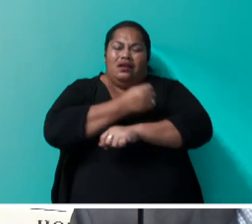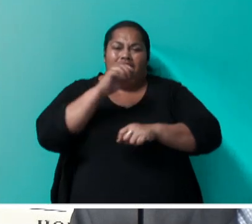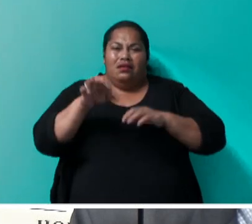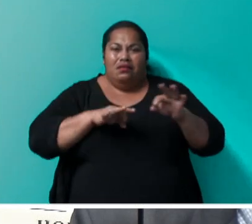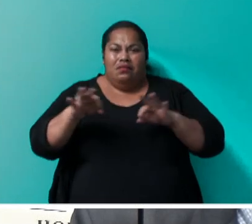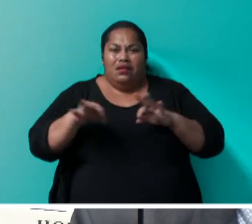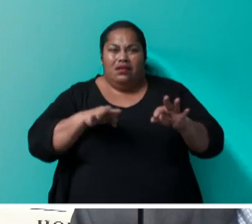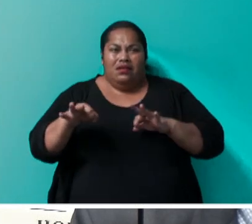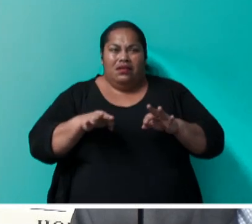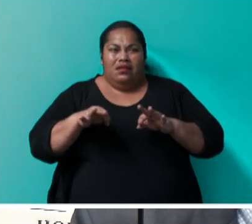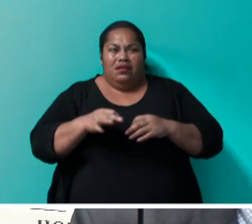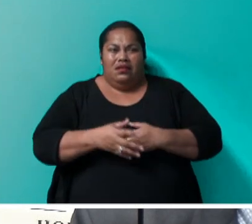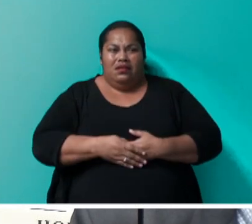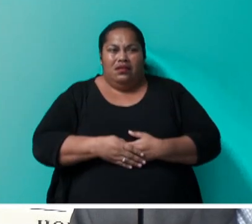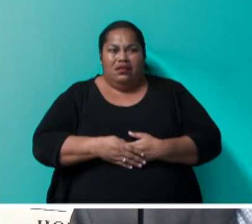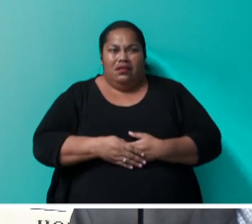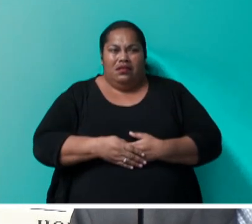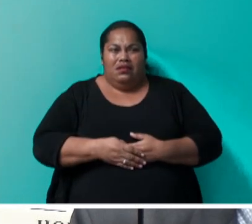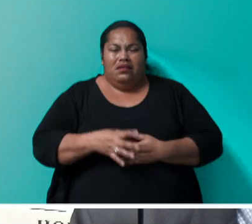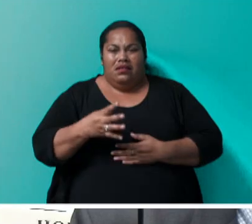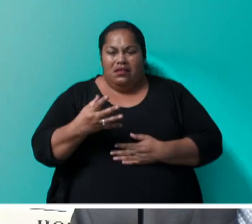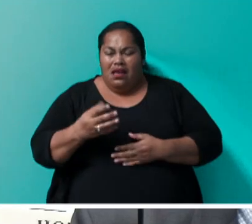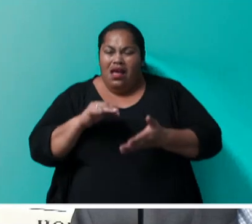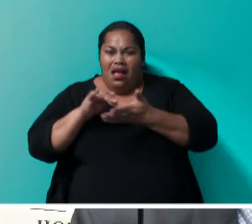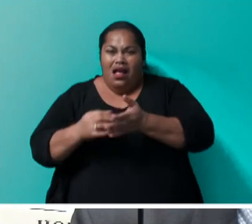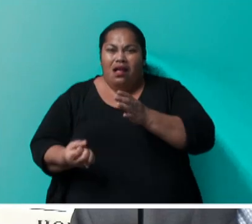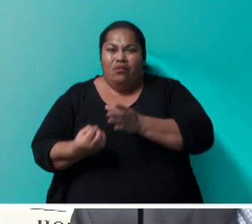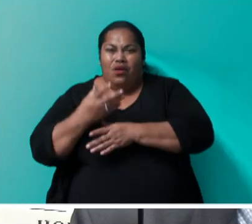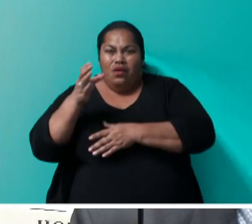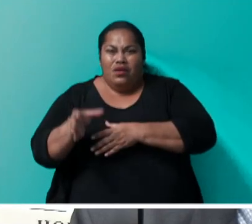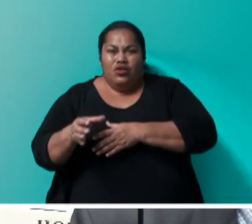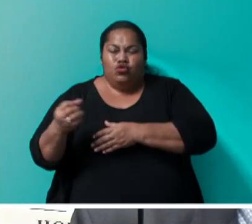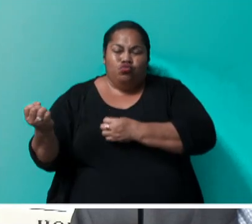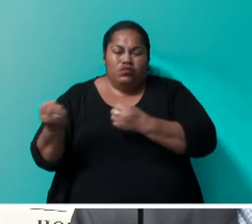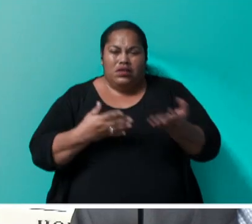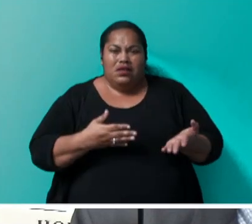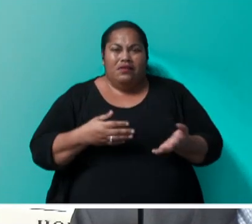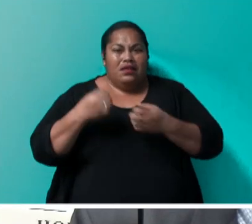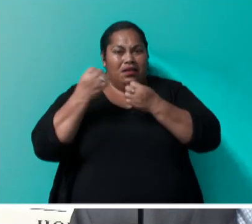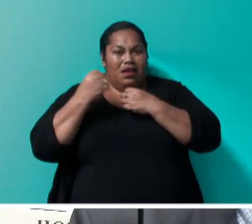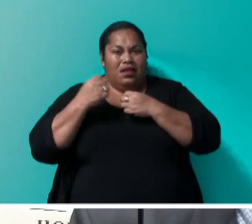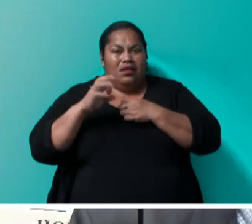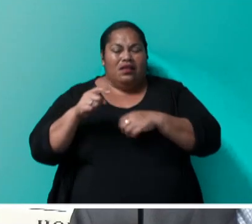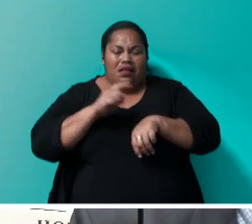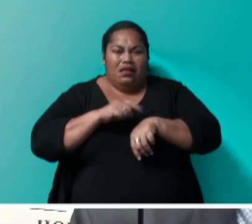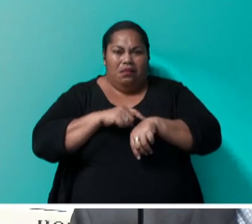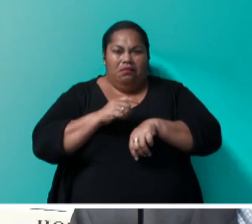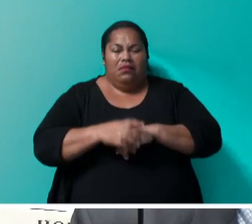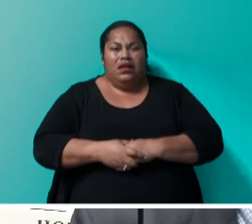improve efficiency, and help growers to deliver cane to the mill at the optimal quality. Mr.